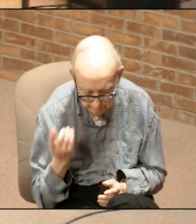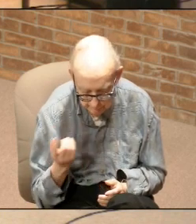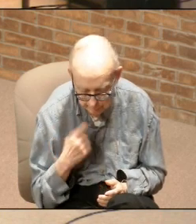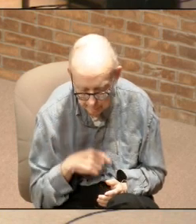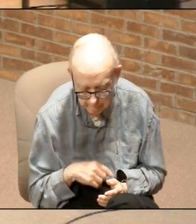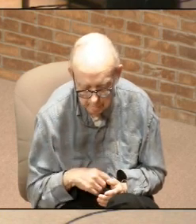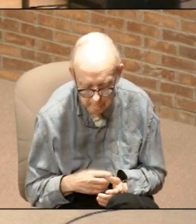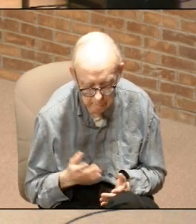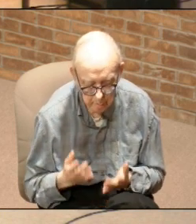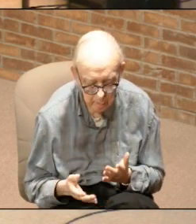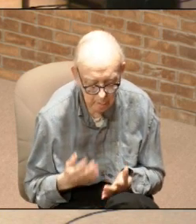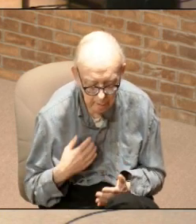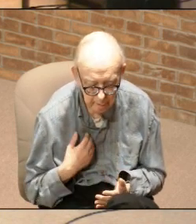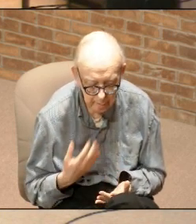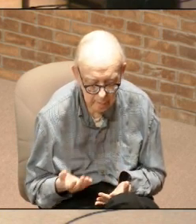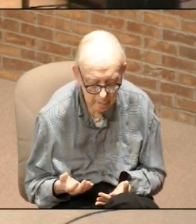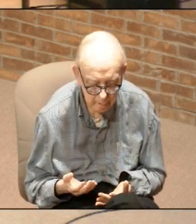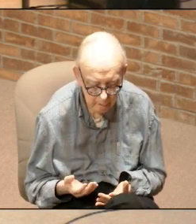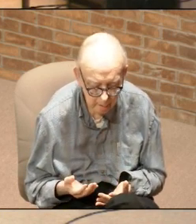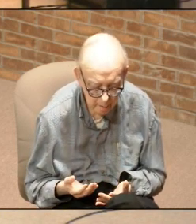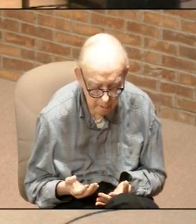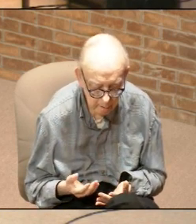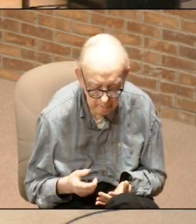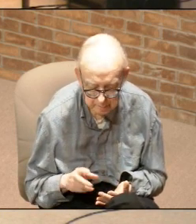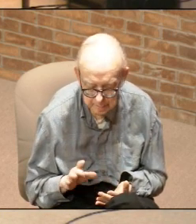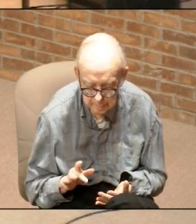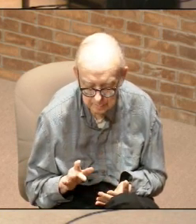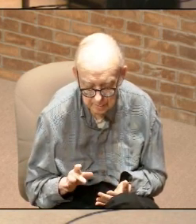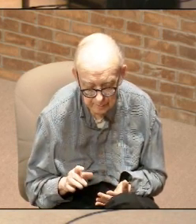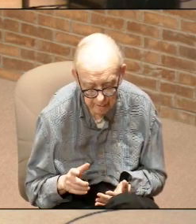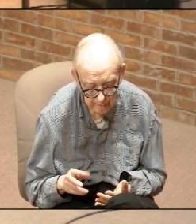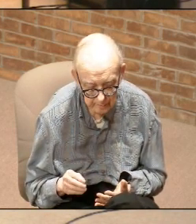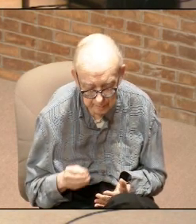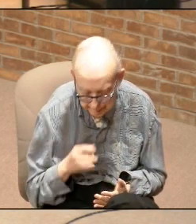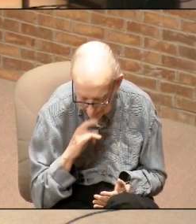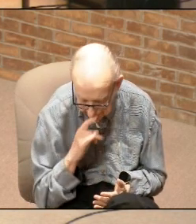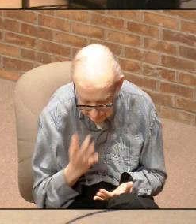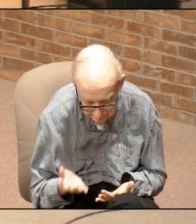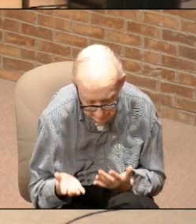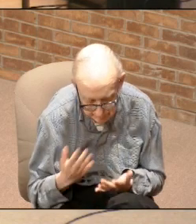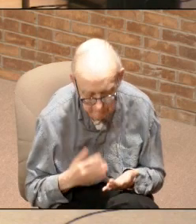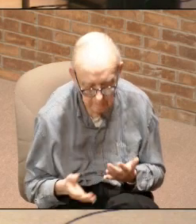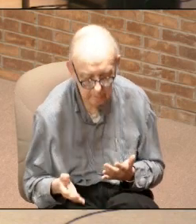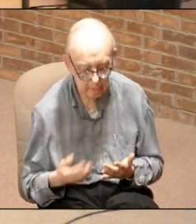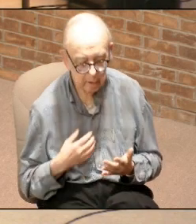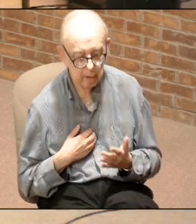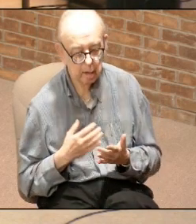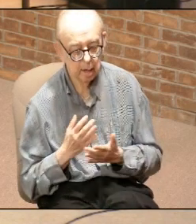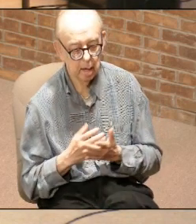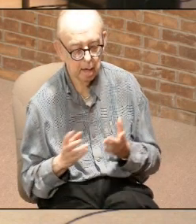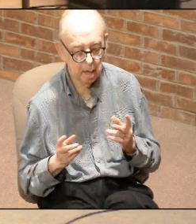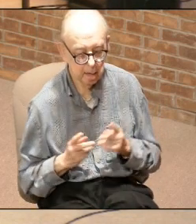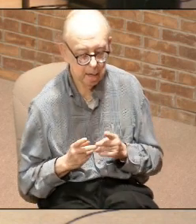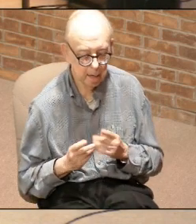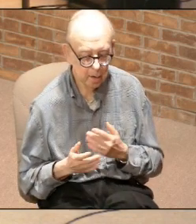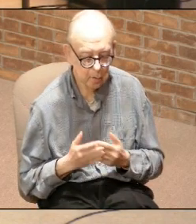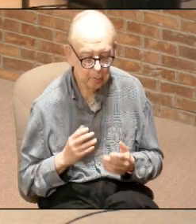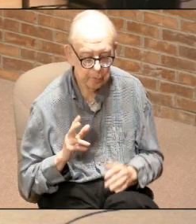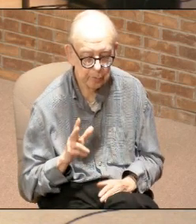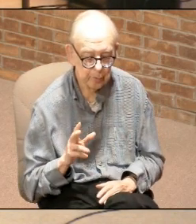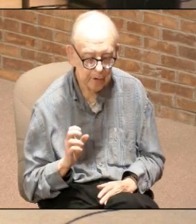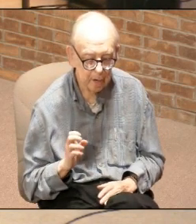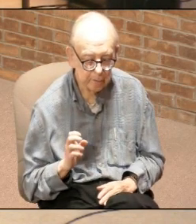to have we'll probably have maybe 25 30 whatever we had somewhere close to 300 kids